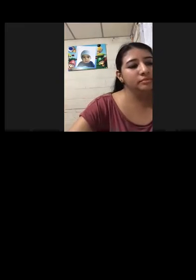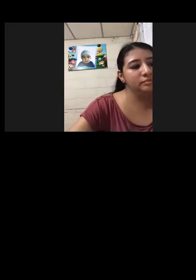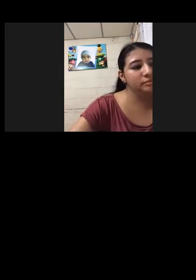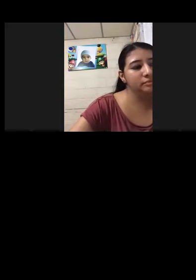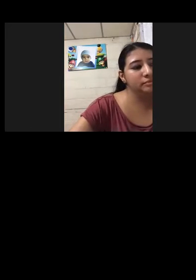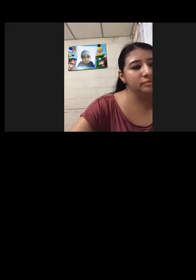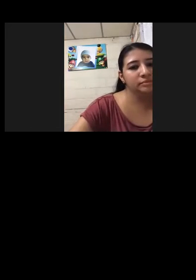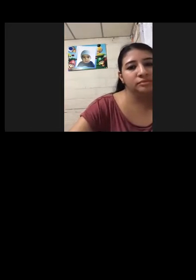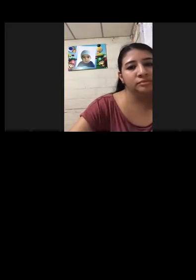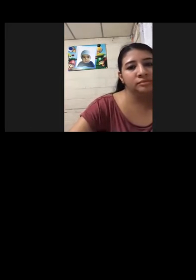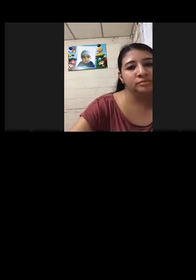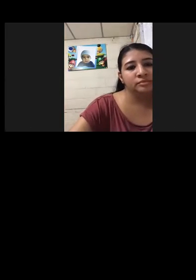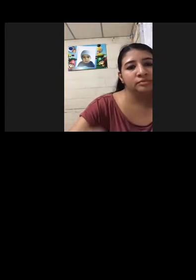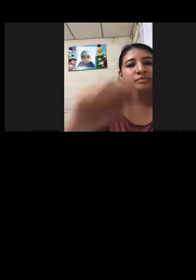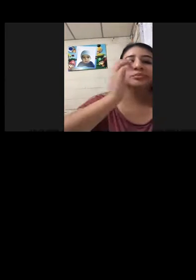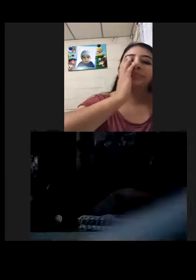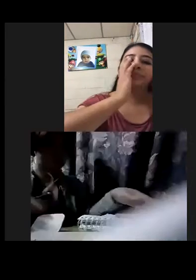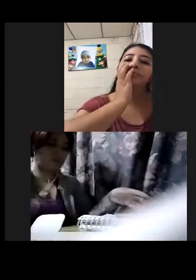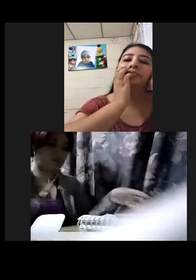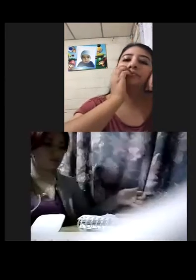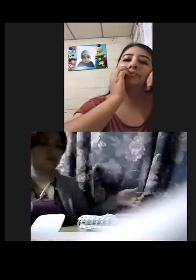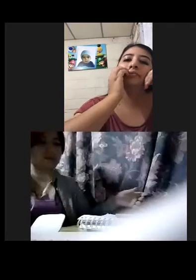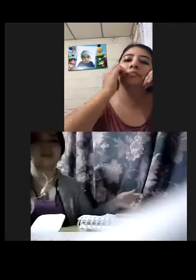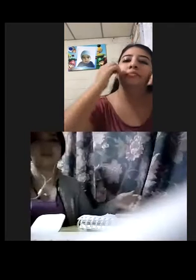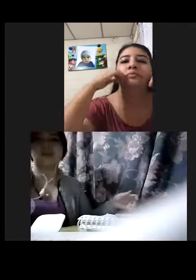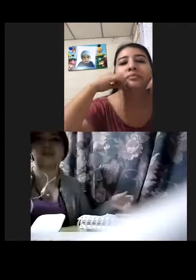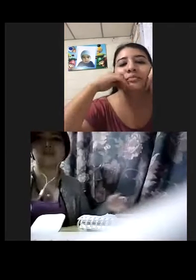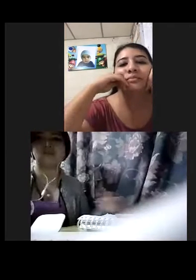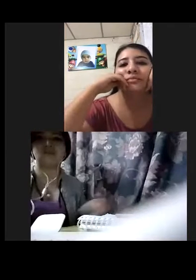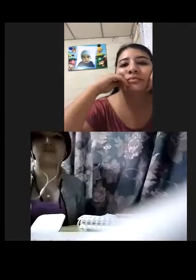Up to the science by 11 in the morning.